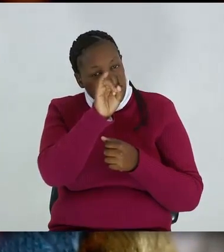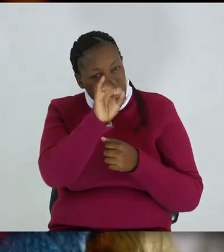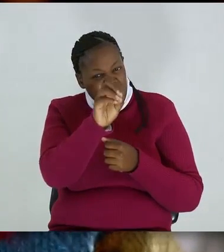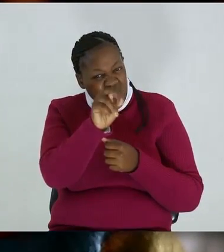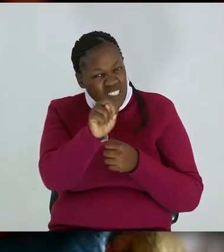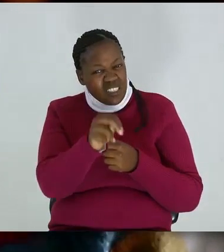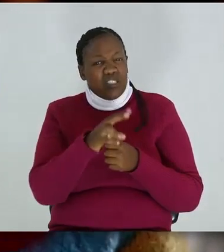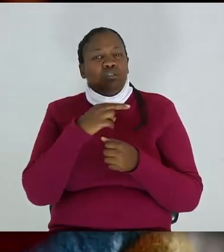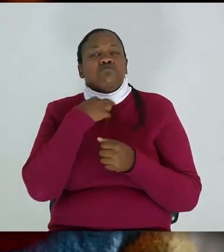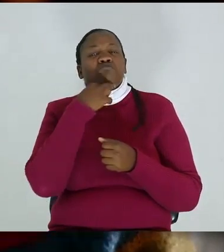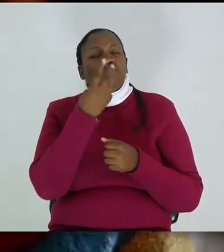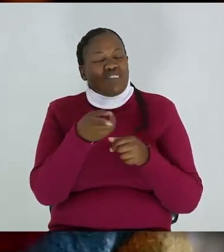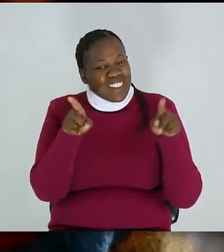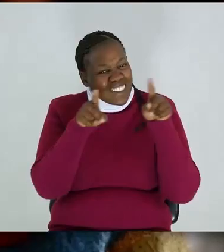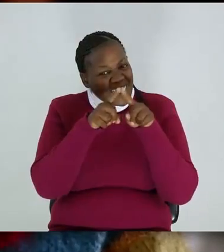Alliteration.